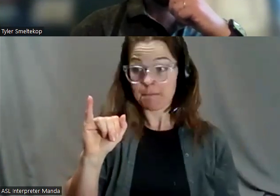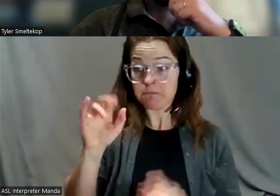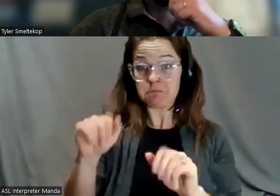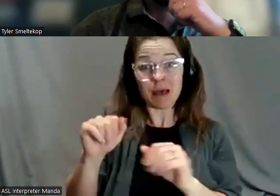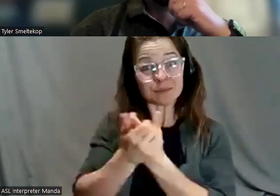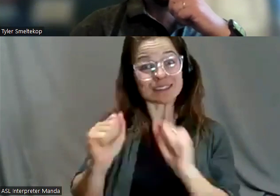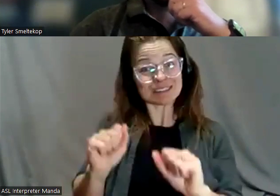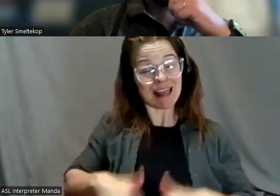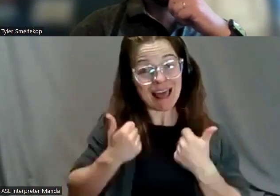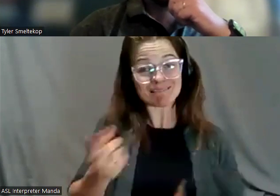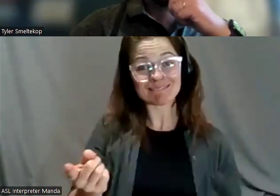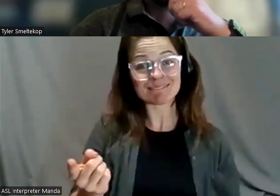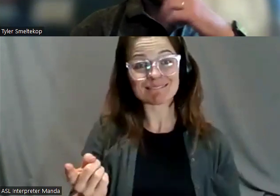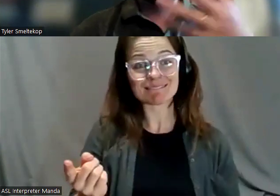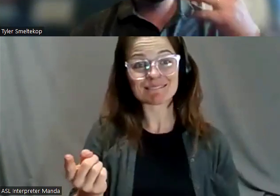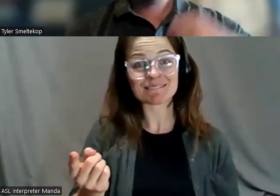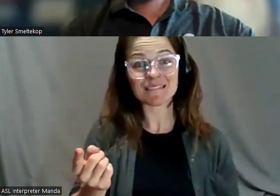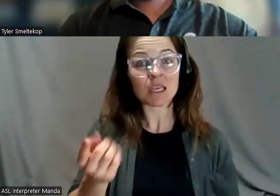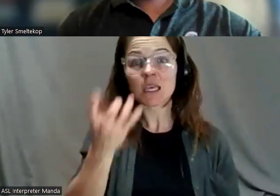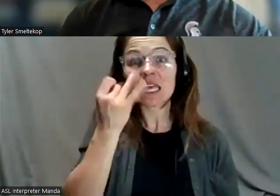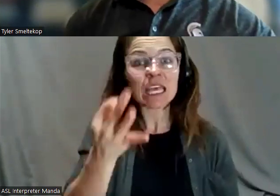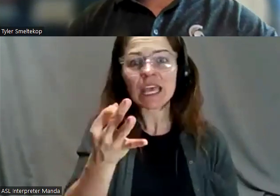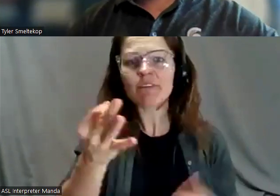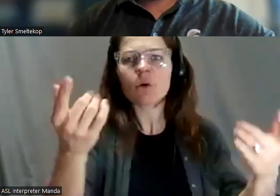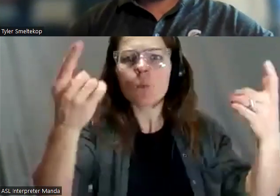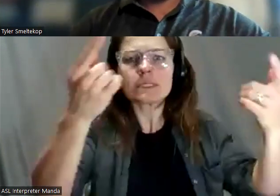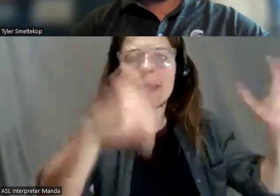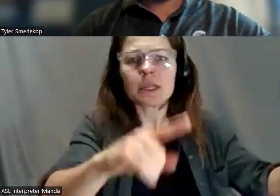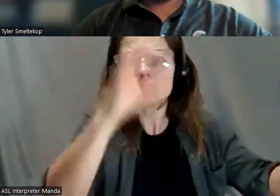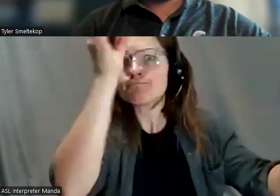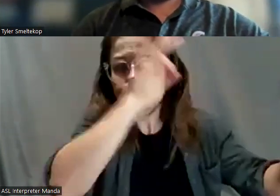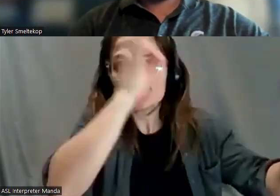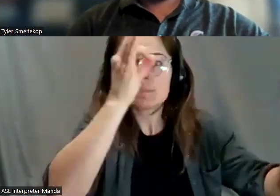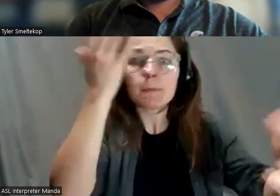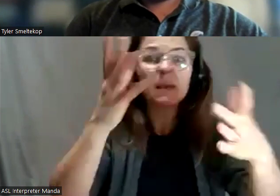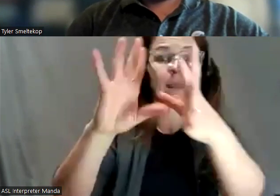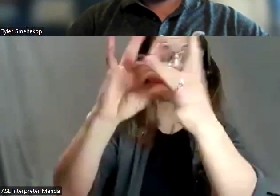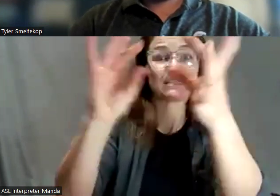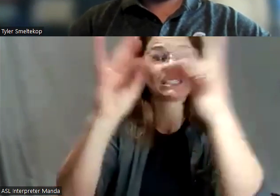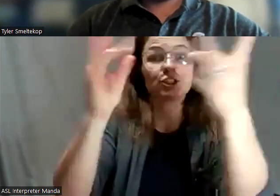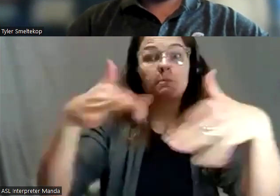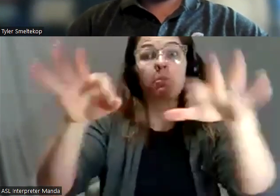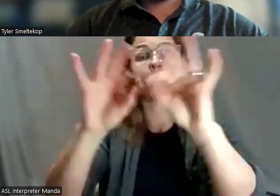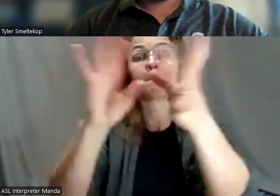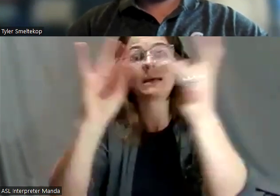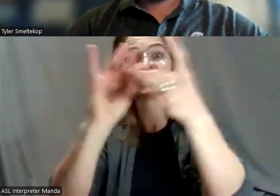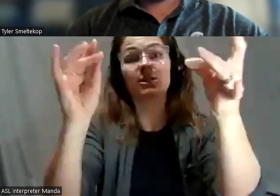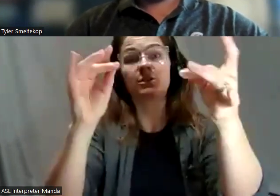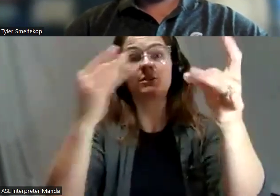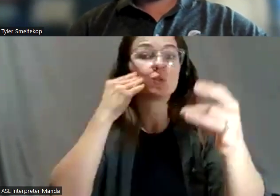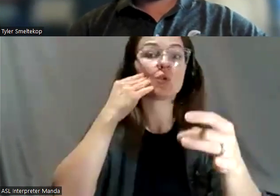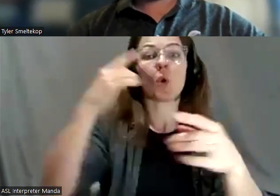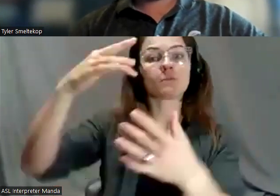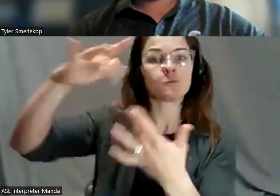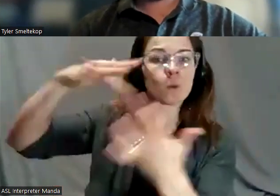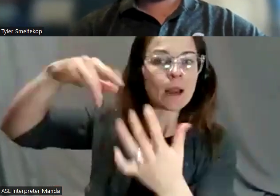life-saving, because if you can't see what's going on, if someone have a message flashing, saying tornado warning